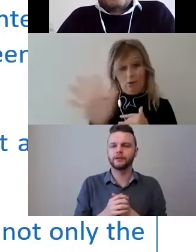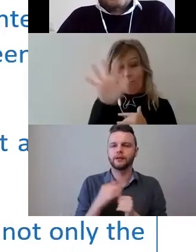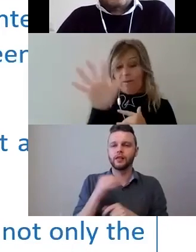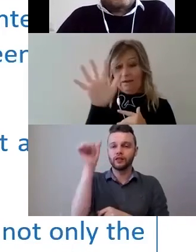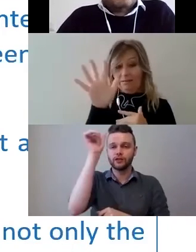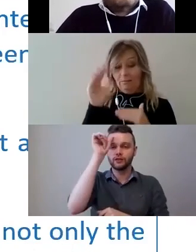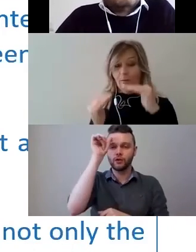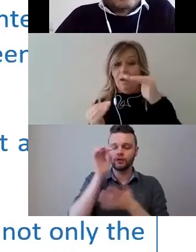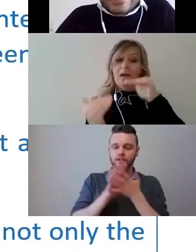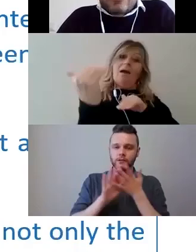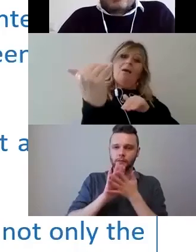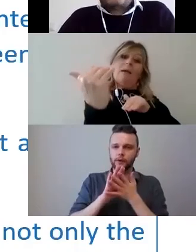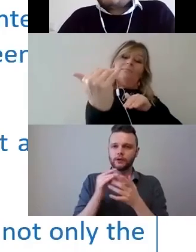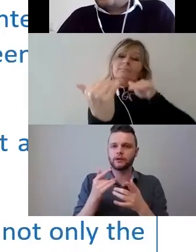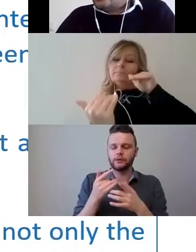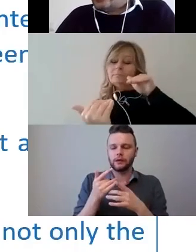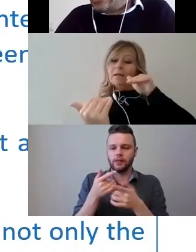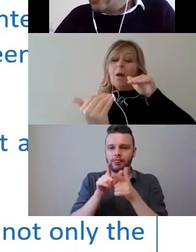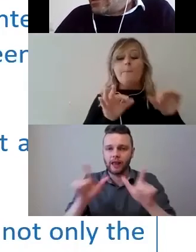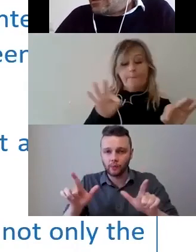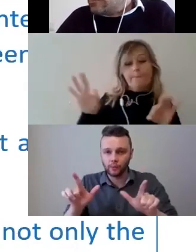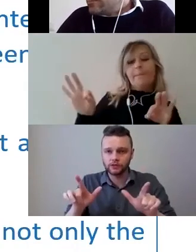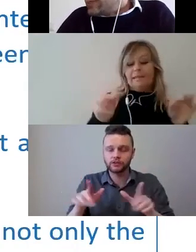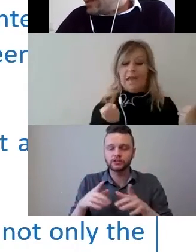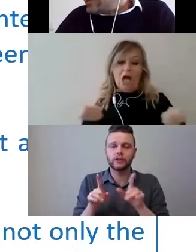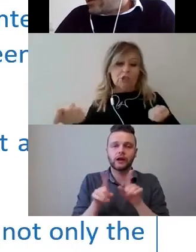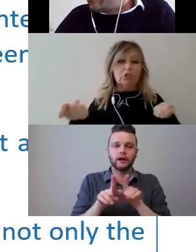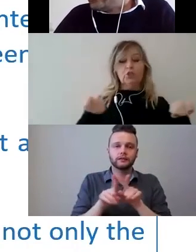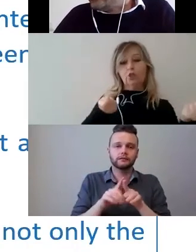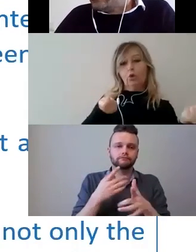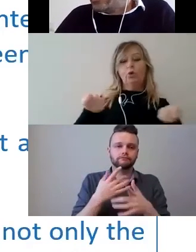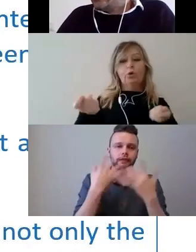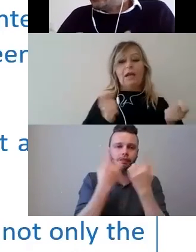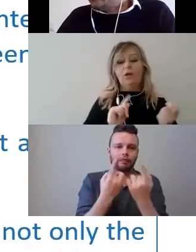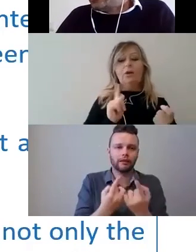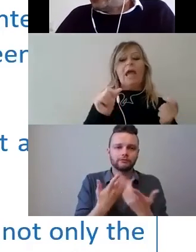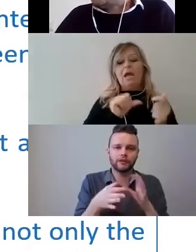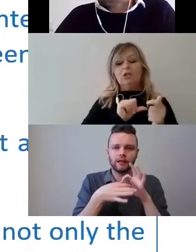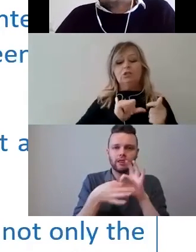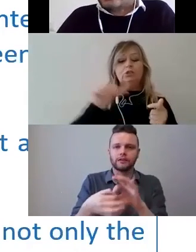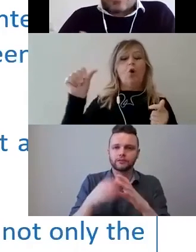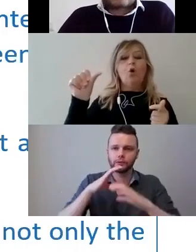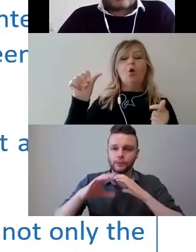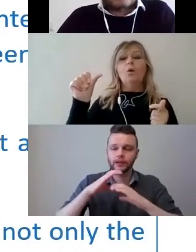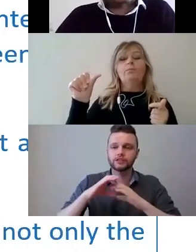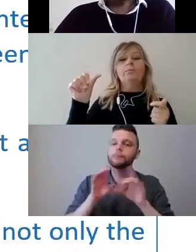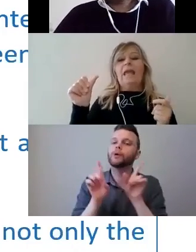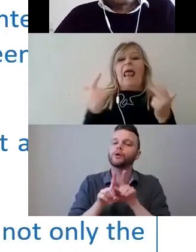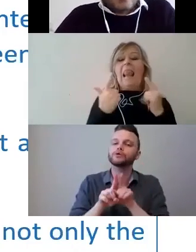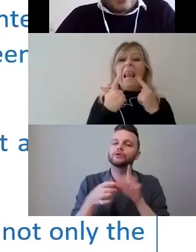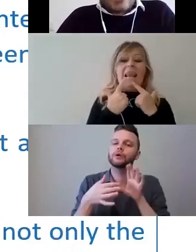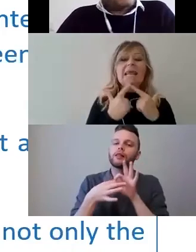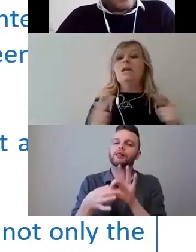about language and things that are pretty related to the communication, but it's also related